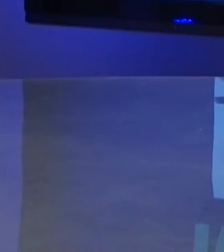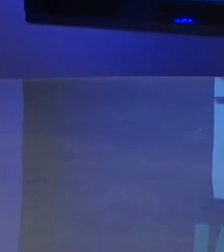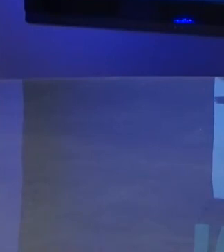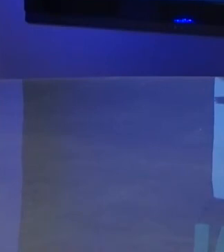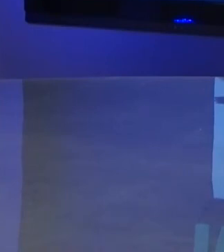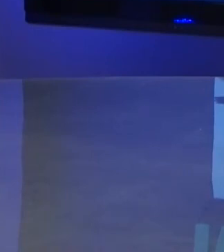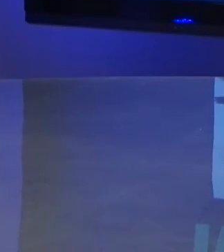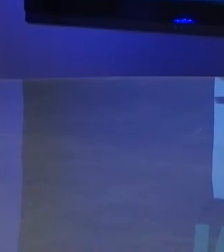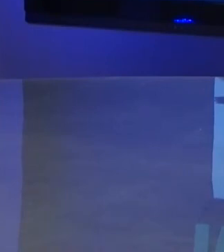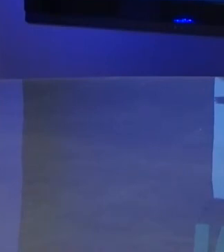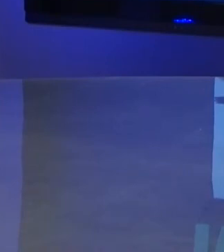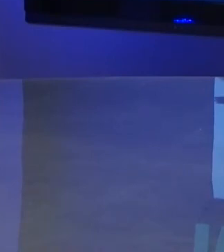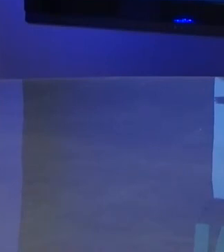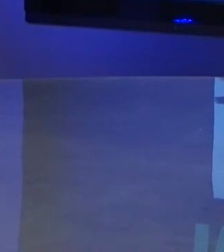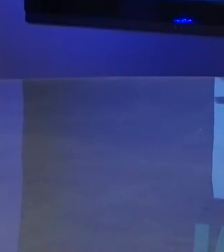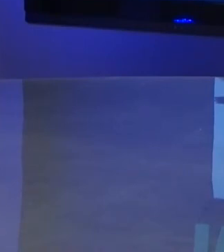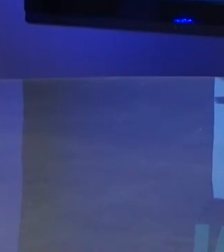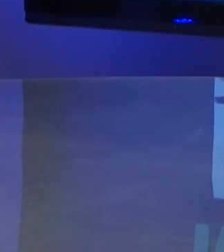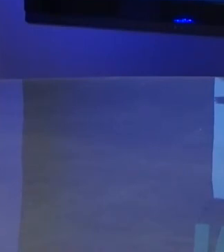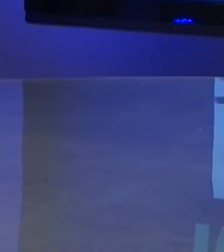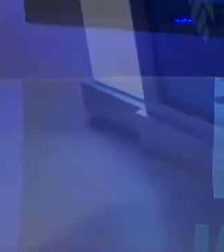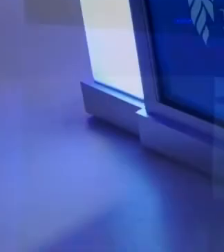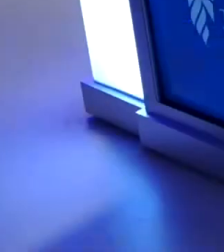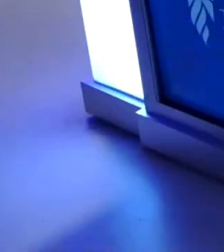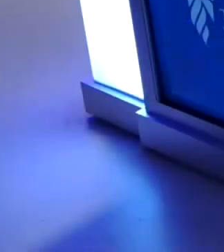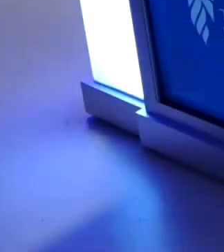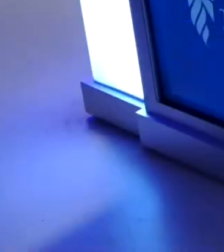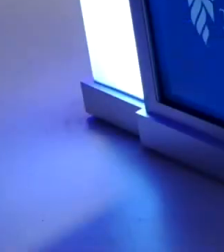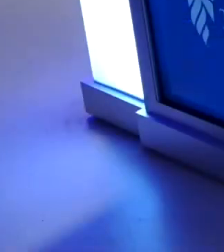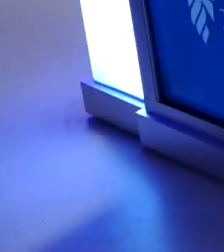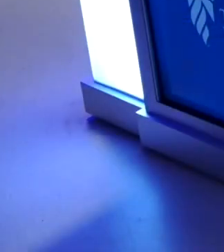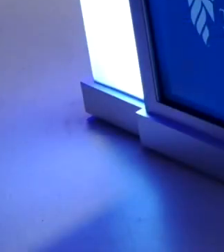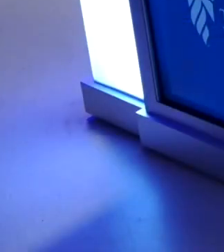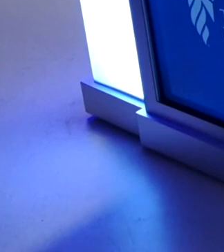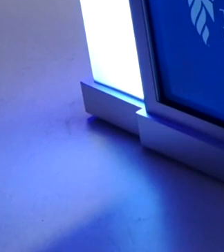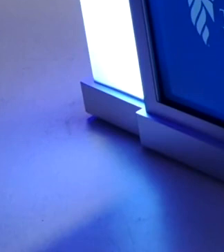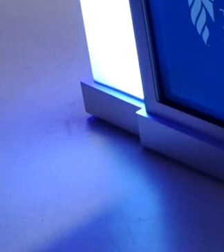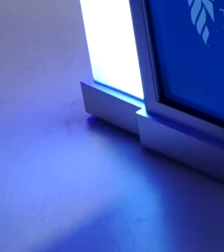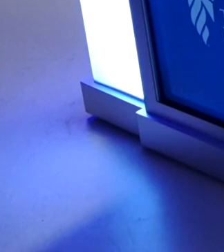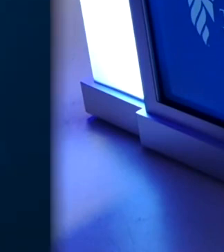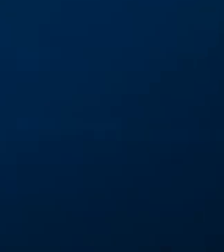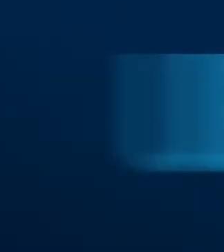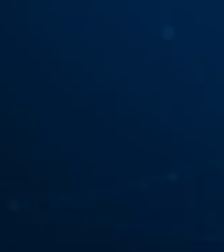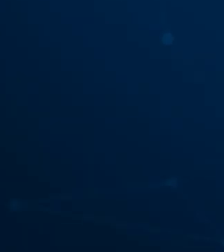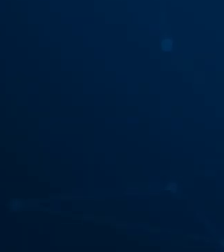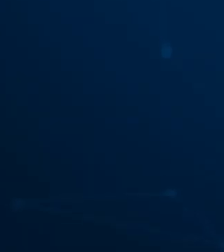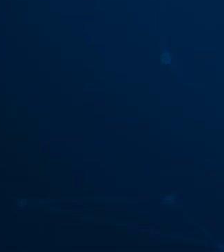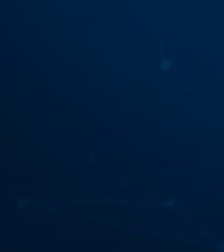live shows 5 days a week starting September 6th. So please go out, make it a great day.